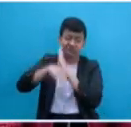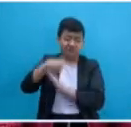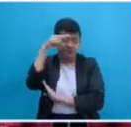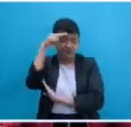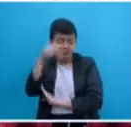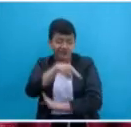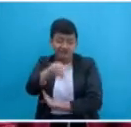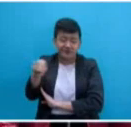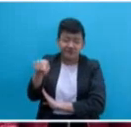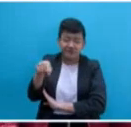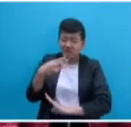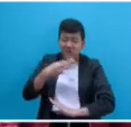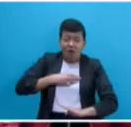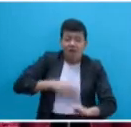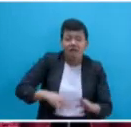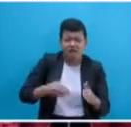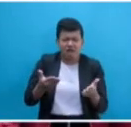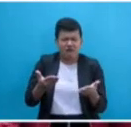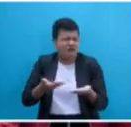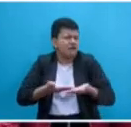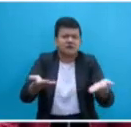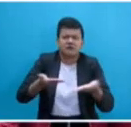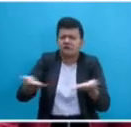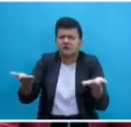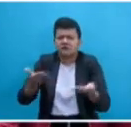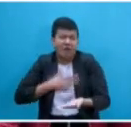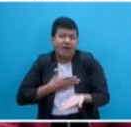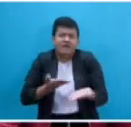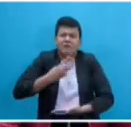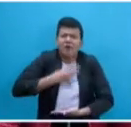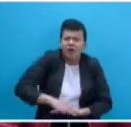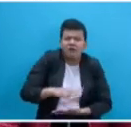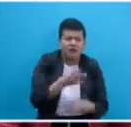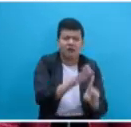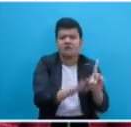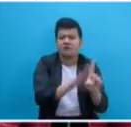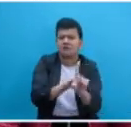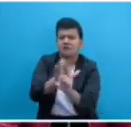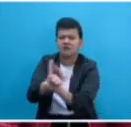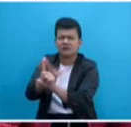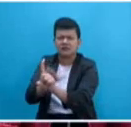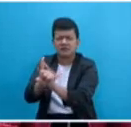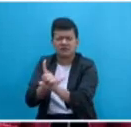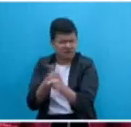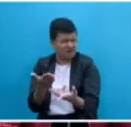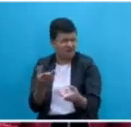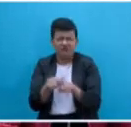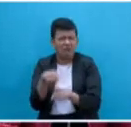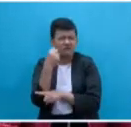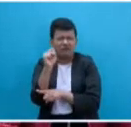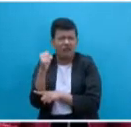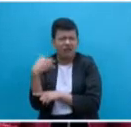spite of freebies and handouts and the various care programs. Mr. Speaker, one of the lectionary